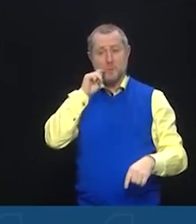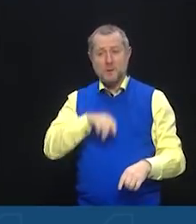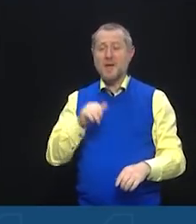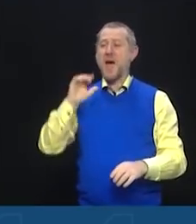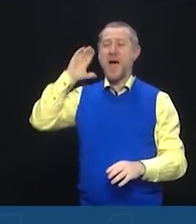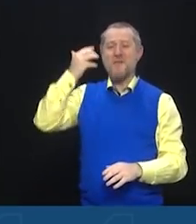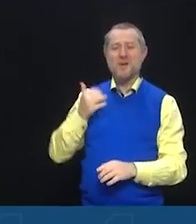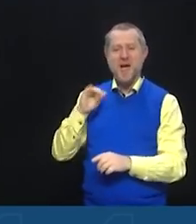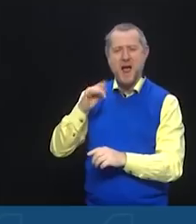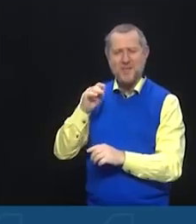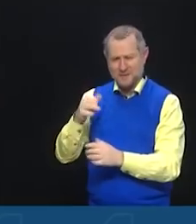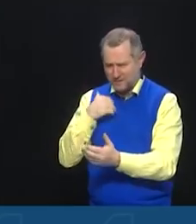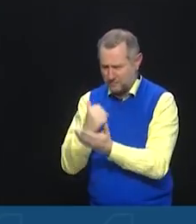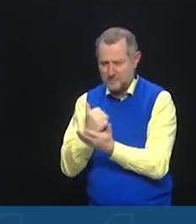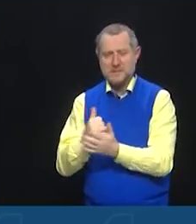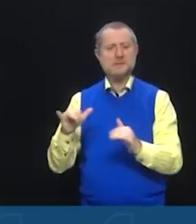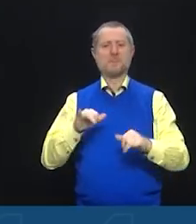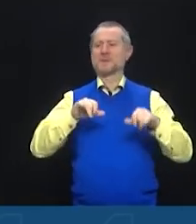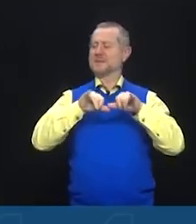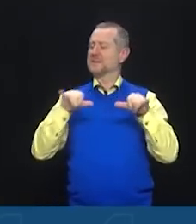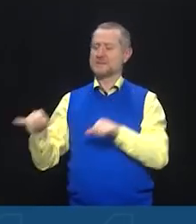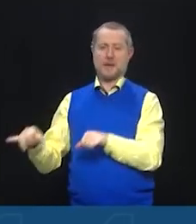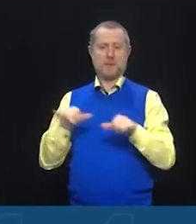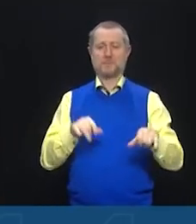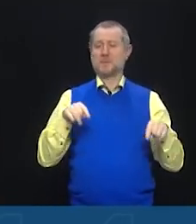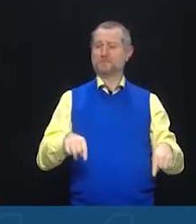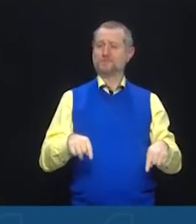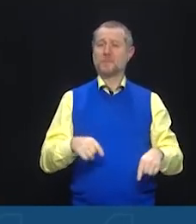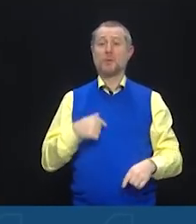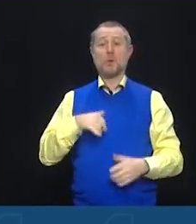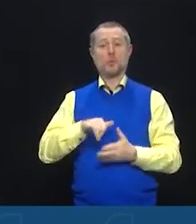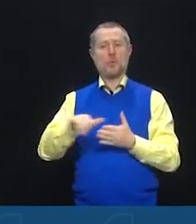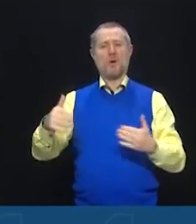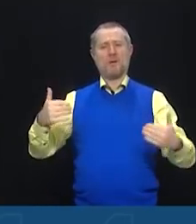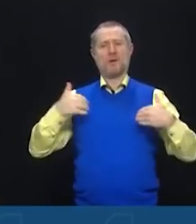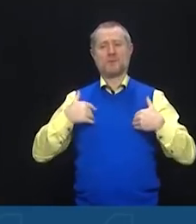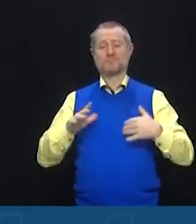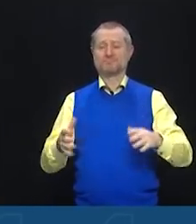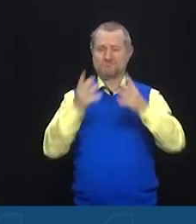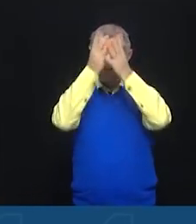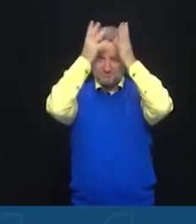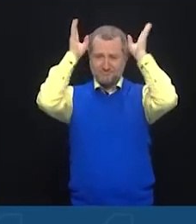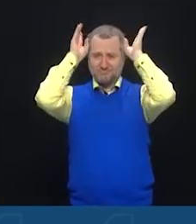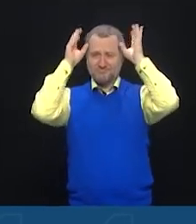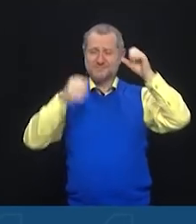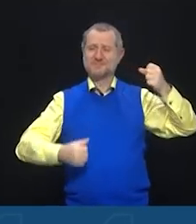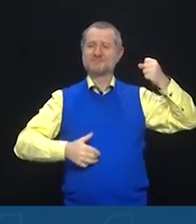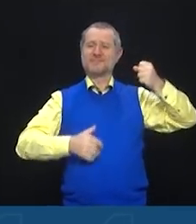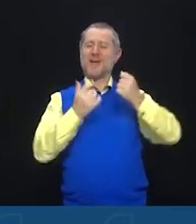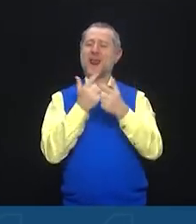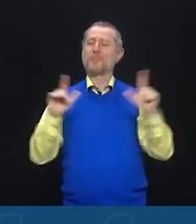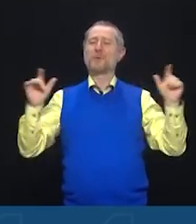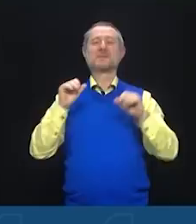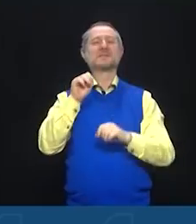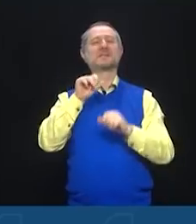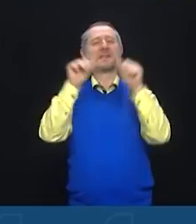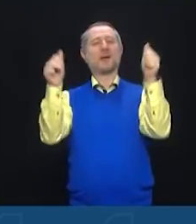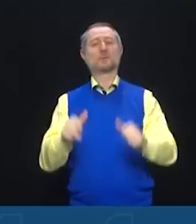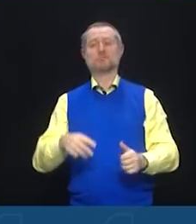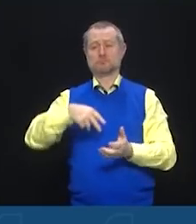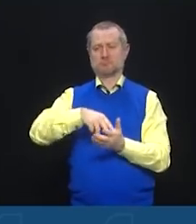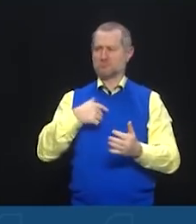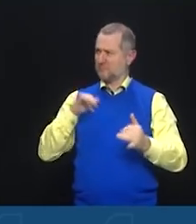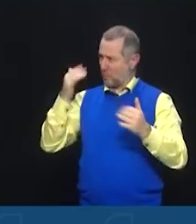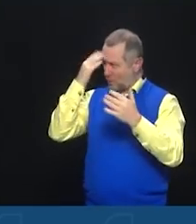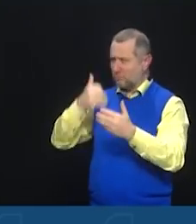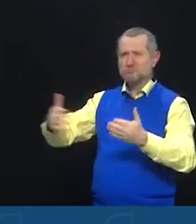recently. Because we have the Statue of Liberty in our harbor, this is a point of pride for us to welcome all of them. And also not just welcoming the